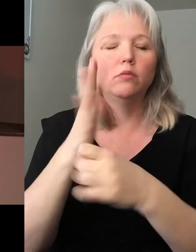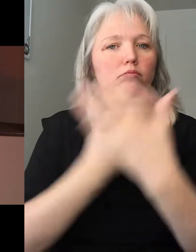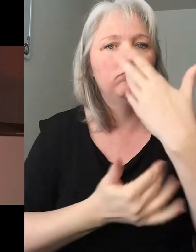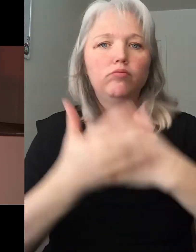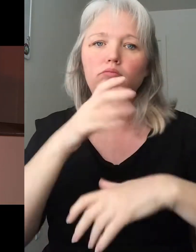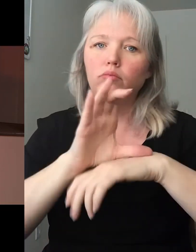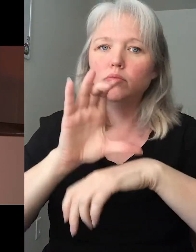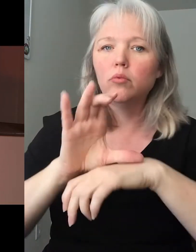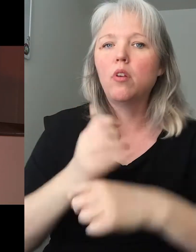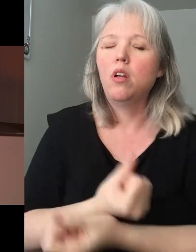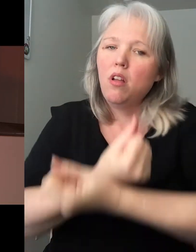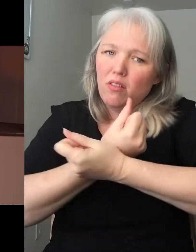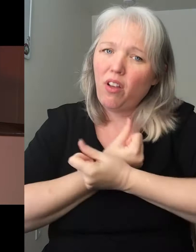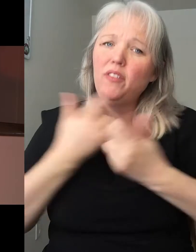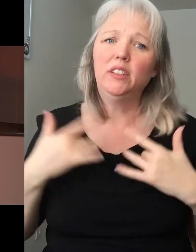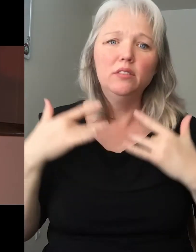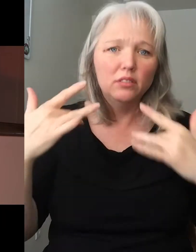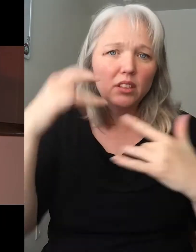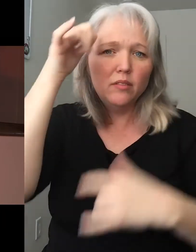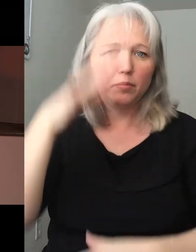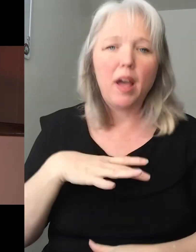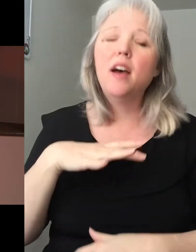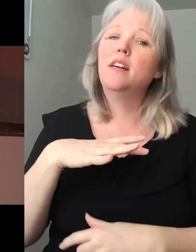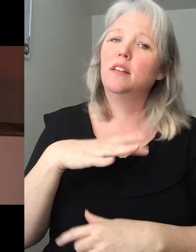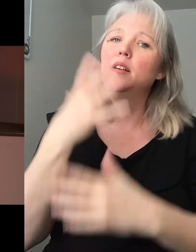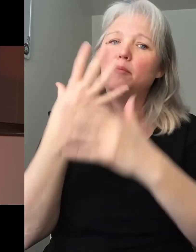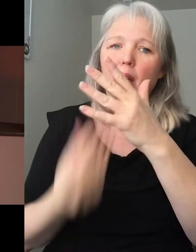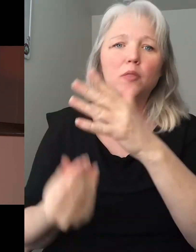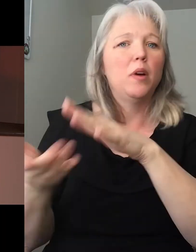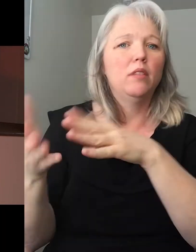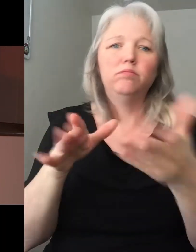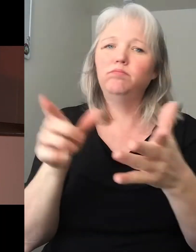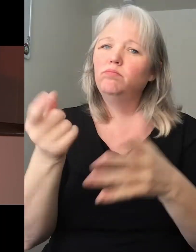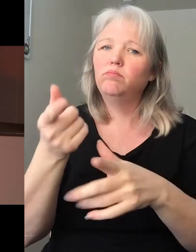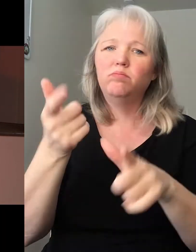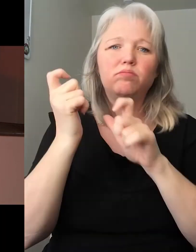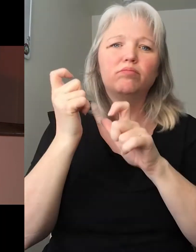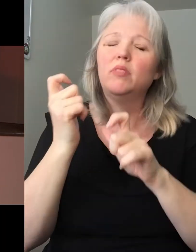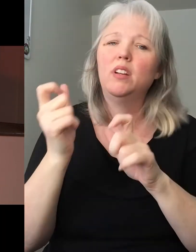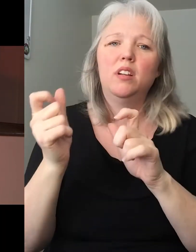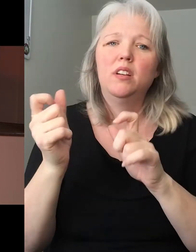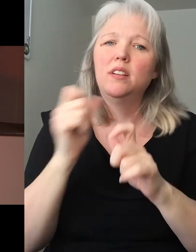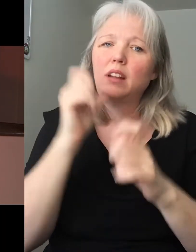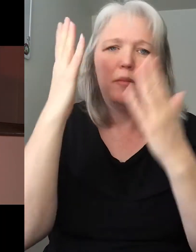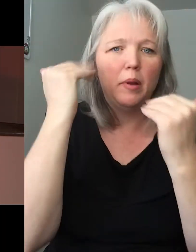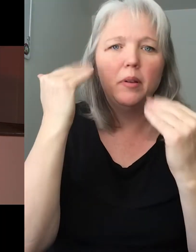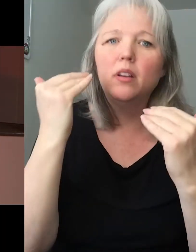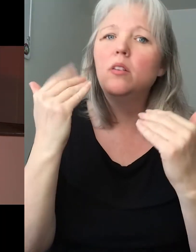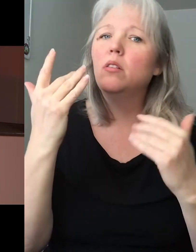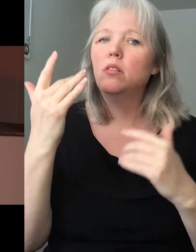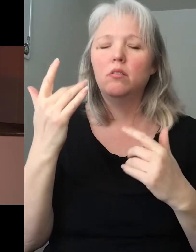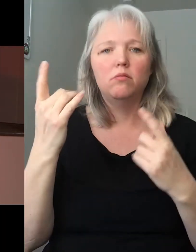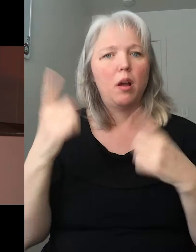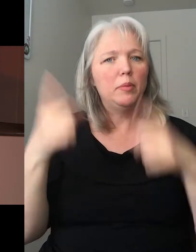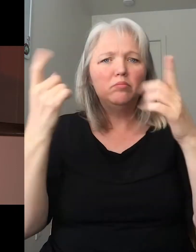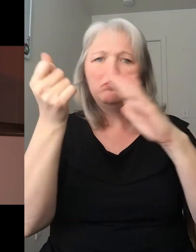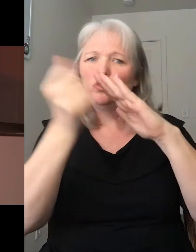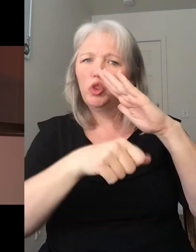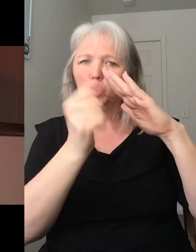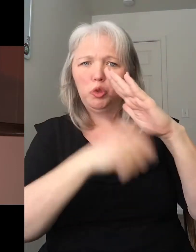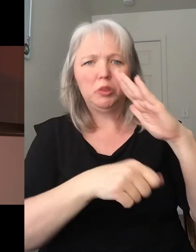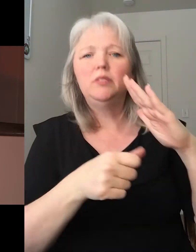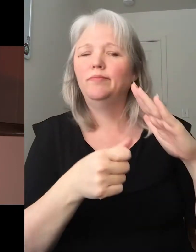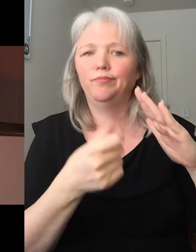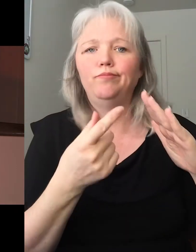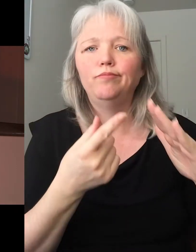fellowship. A loving and sensitive man who passed away unexpectedly from a surgery that follow-up. But I